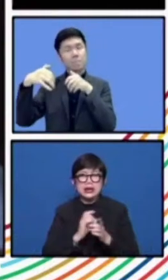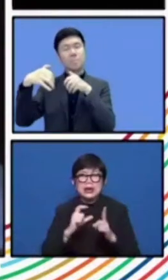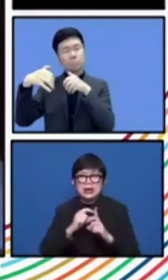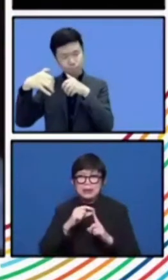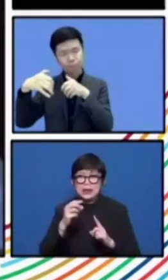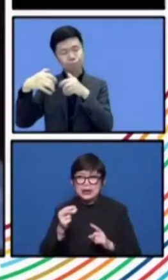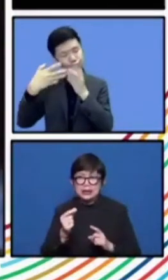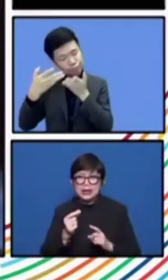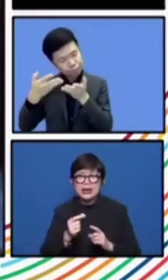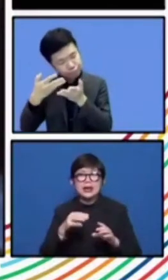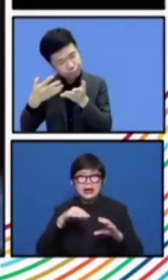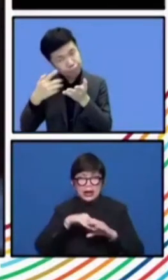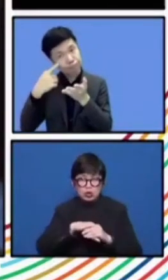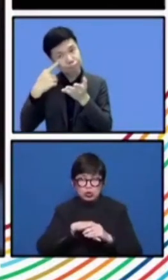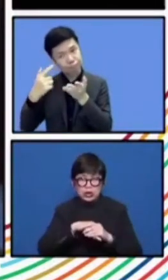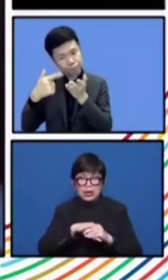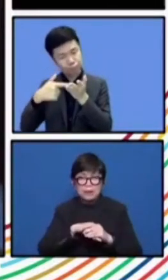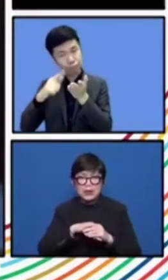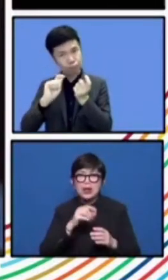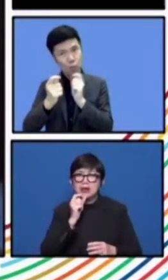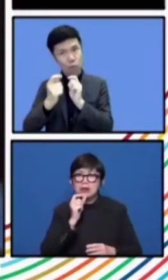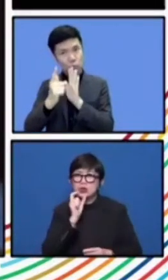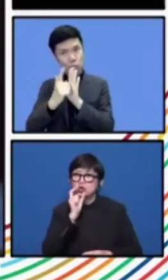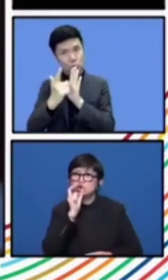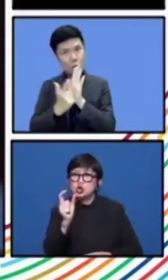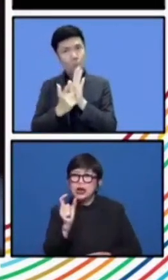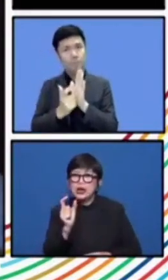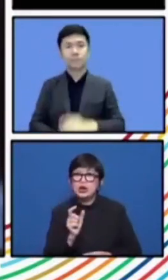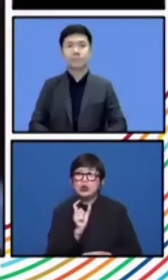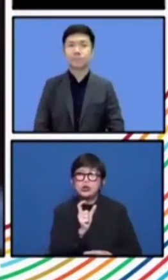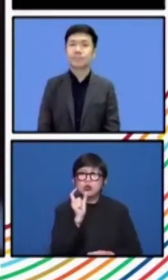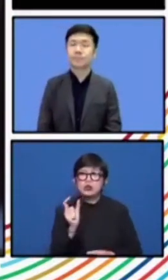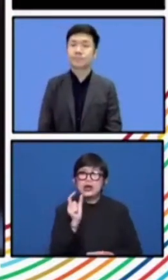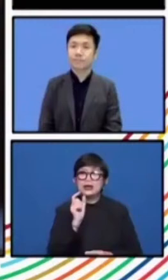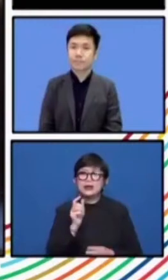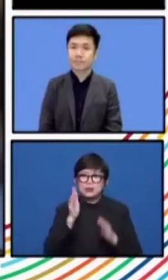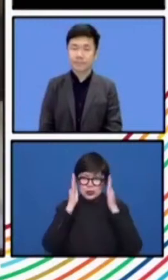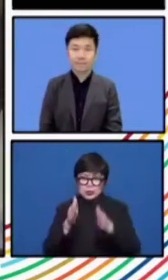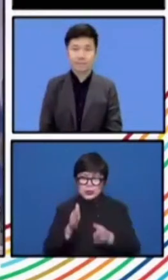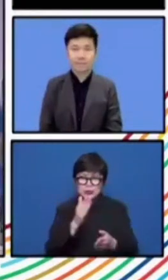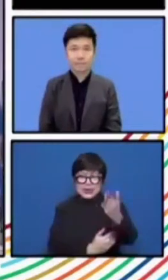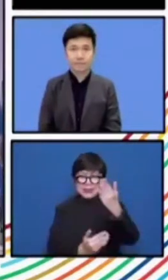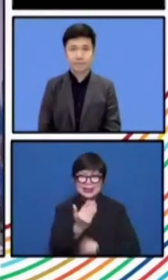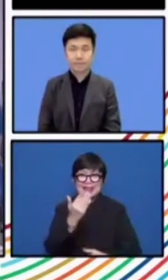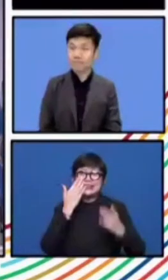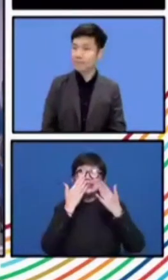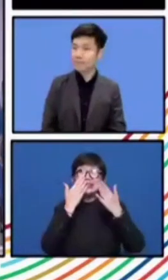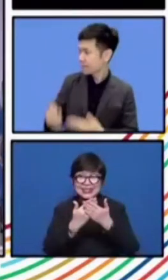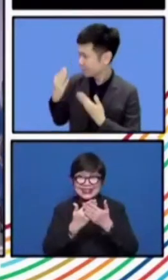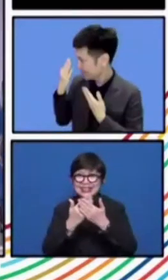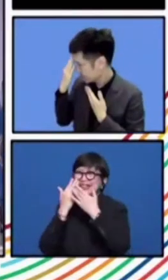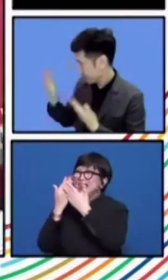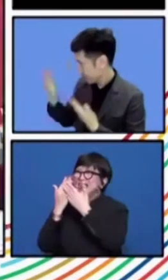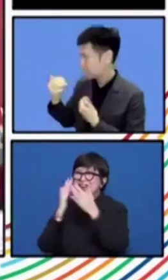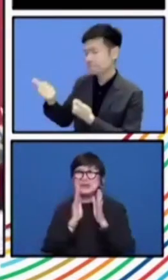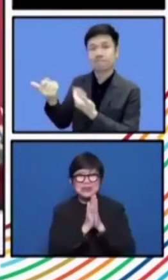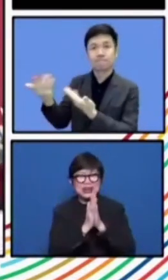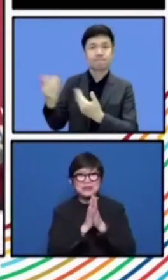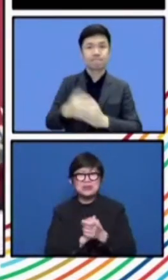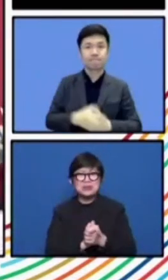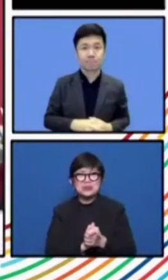for an act for pwts thank you thank you very much we now give the floor